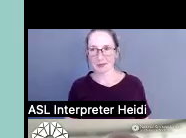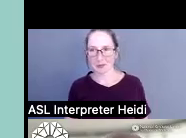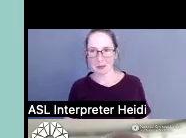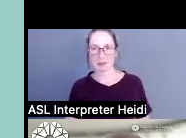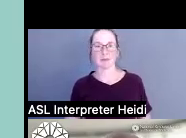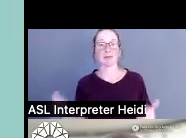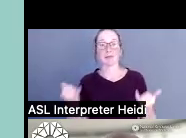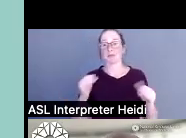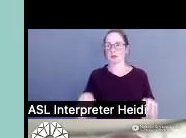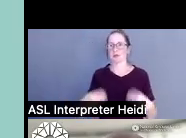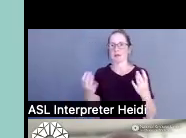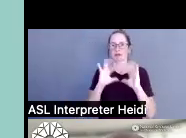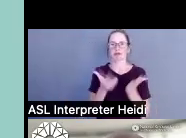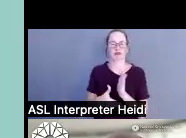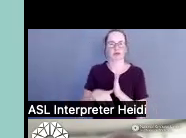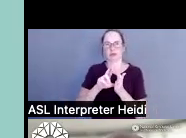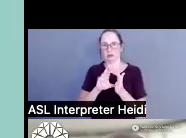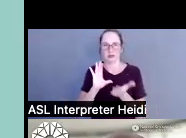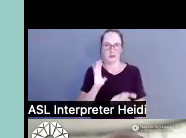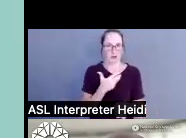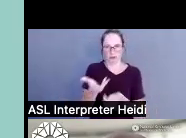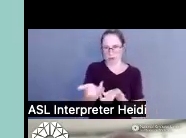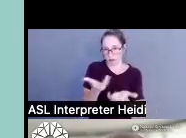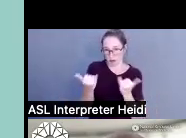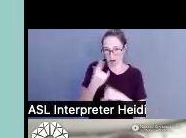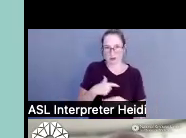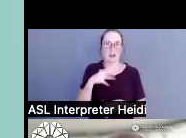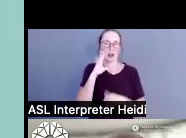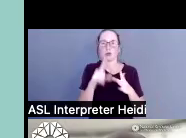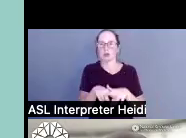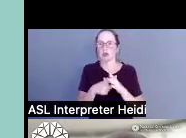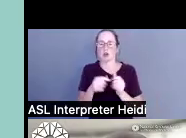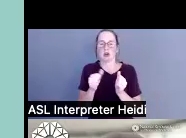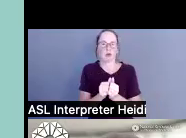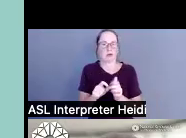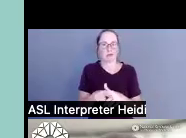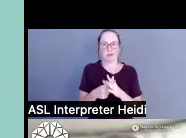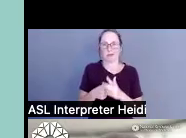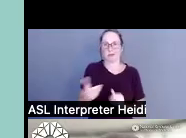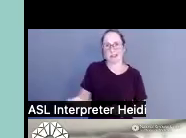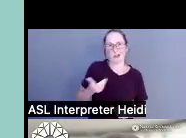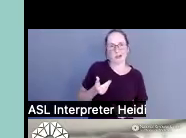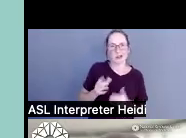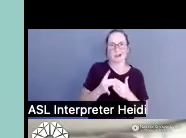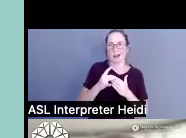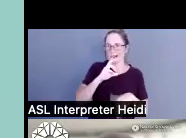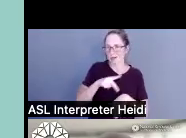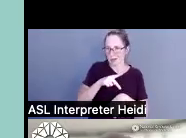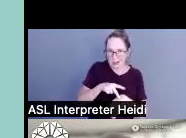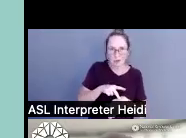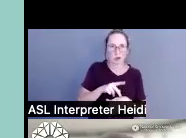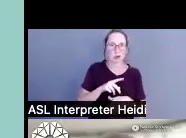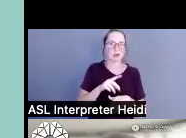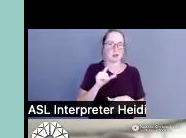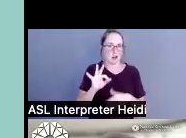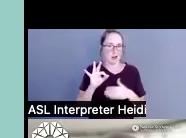So to provide an overview of our conversation today, I'll just start by briefly introducing the guiding principles of